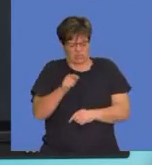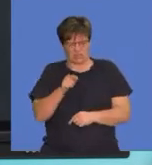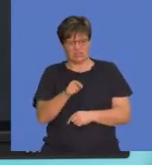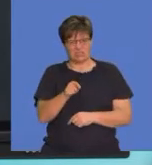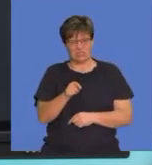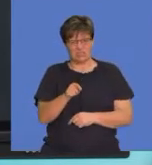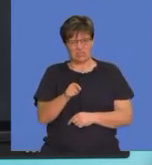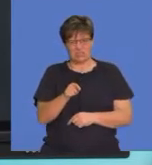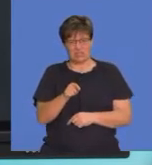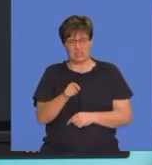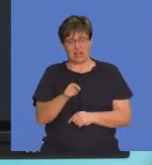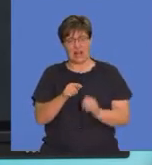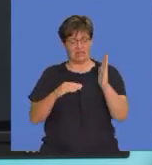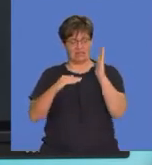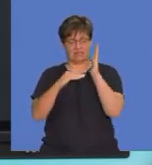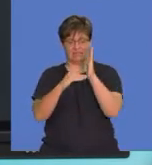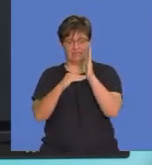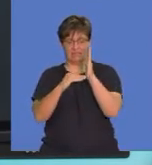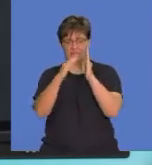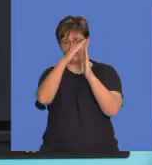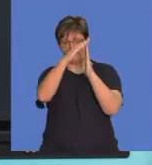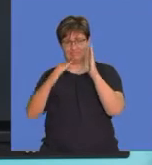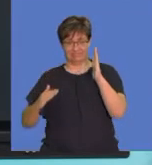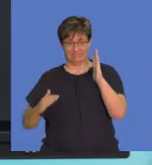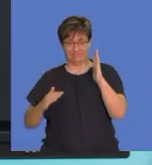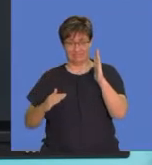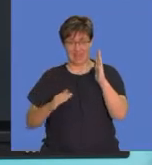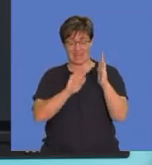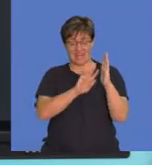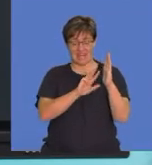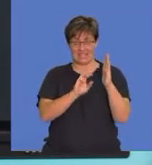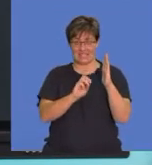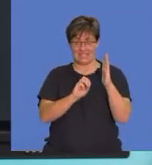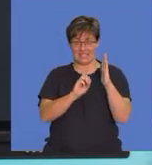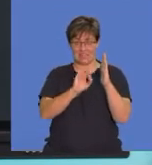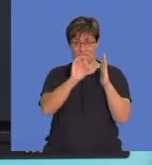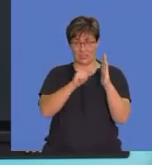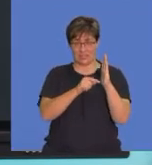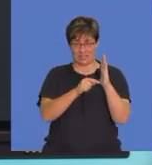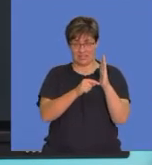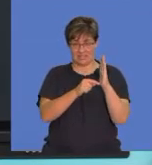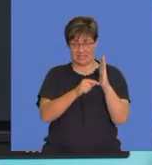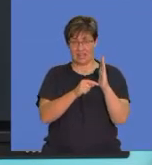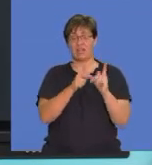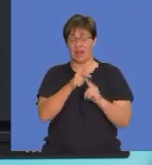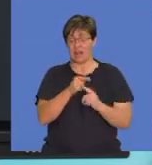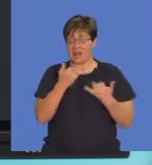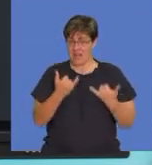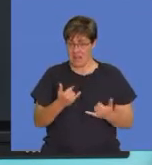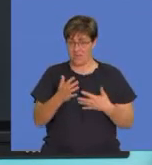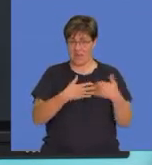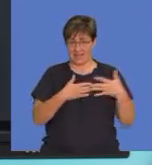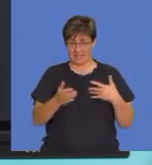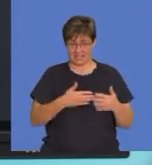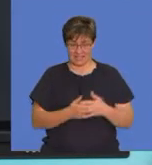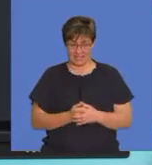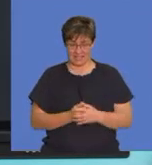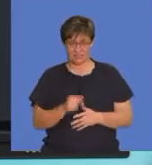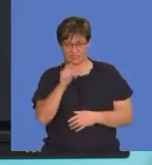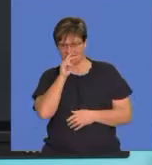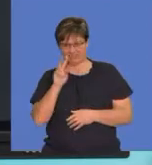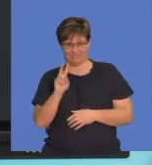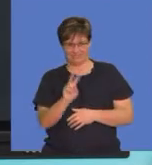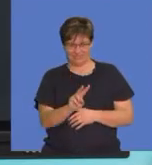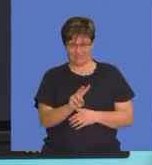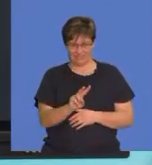specifically a right-angled triangle, because that's what we are dealing with under trigonometry at this point in time. So let's just have a look at